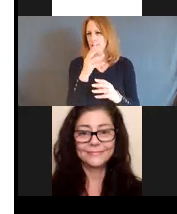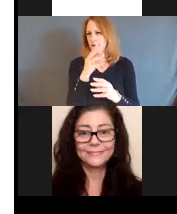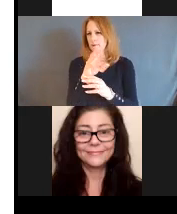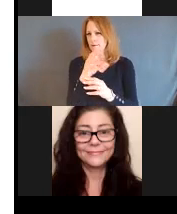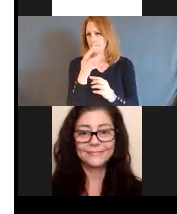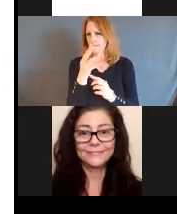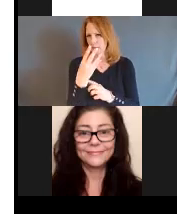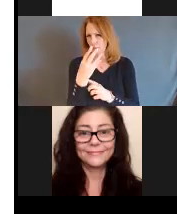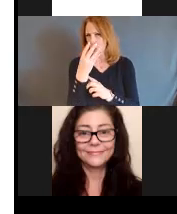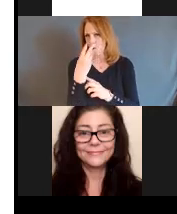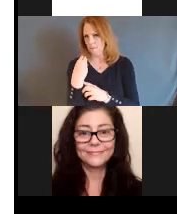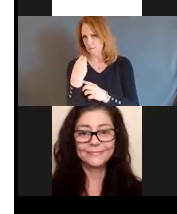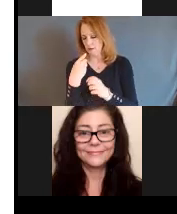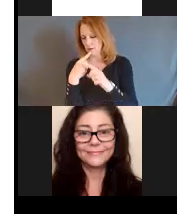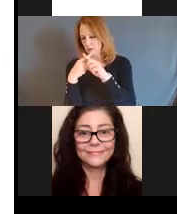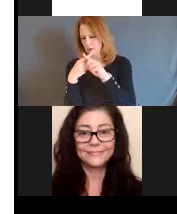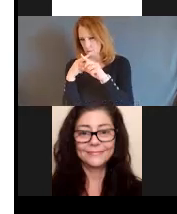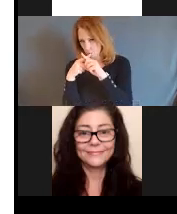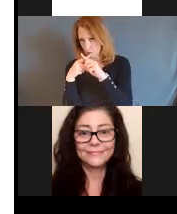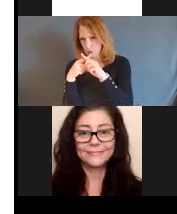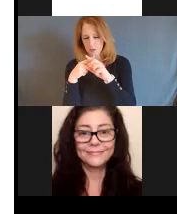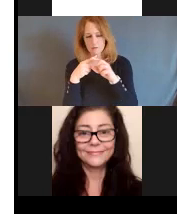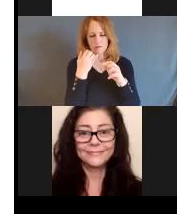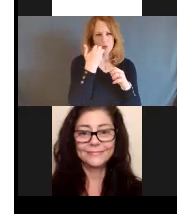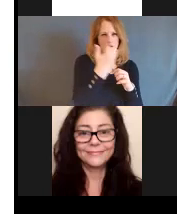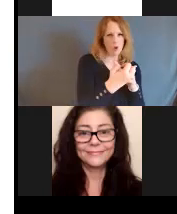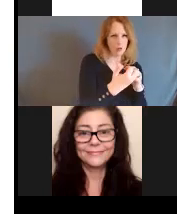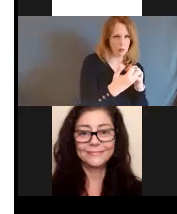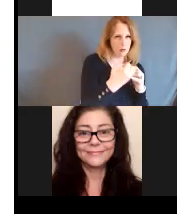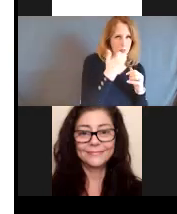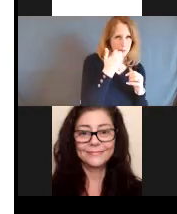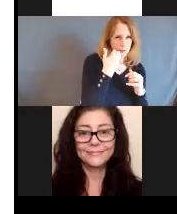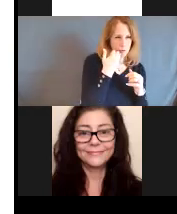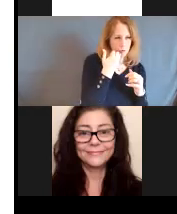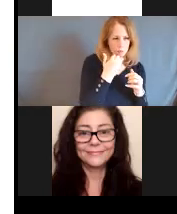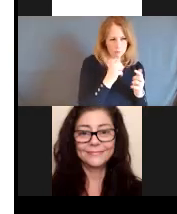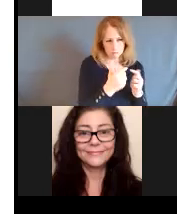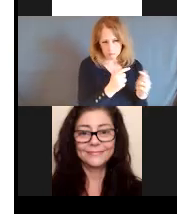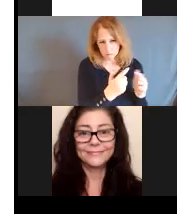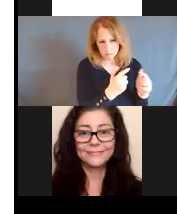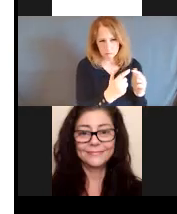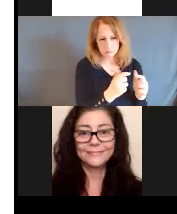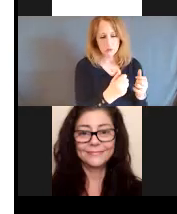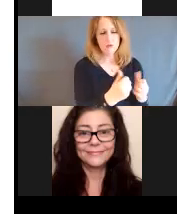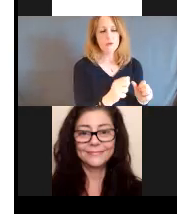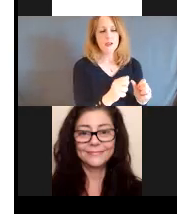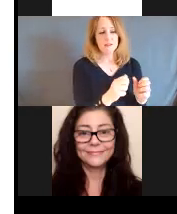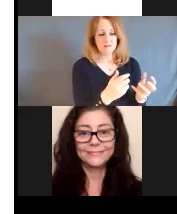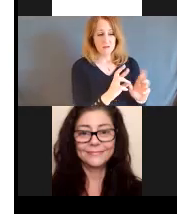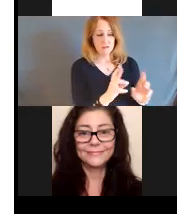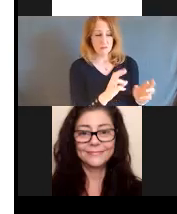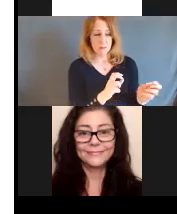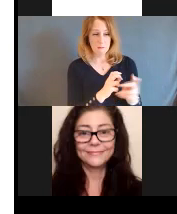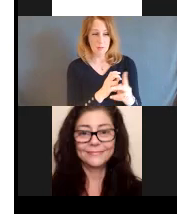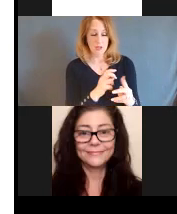their sound, and then they'll call them on the phone and they'll talk to the survivor on the phone to try to get them back on video. So I have